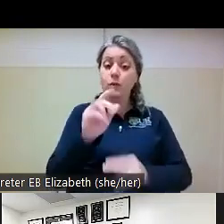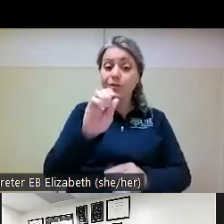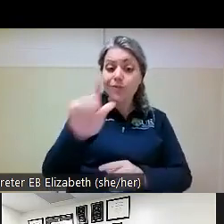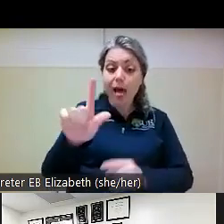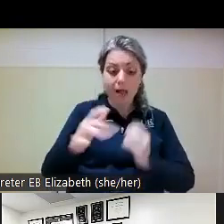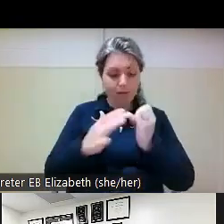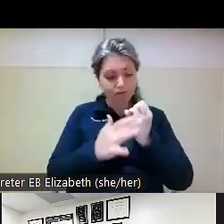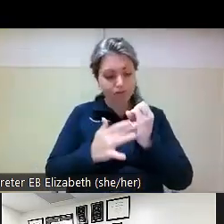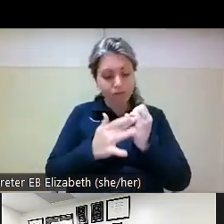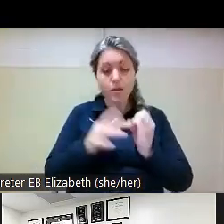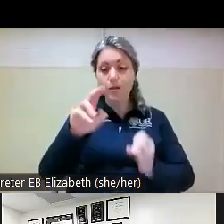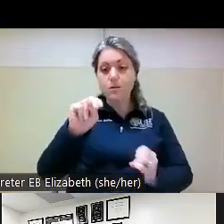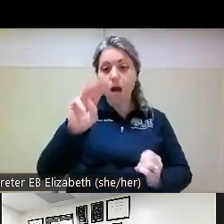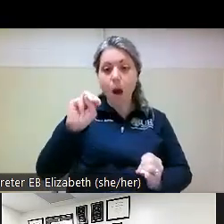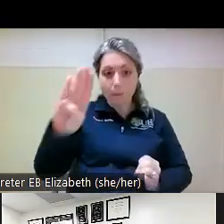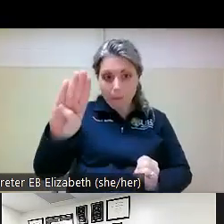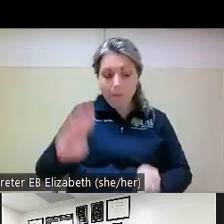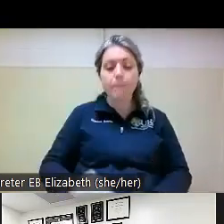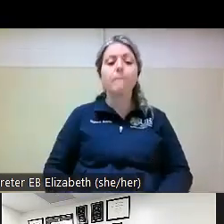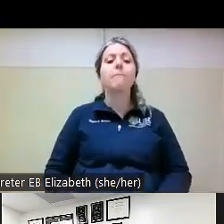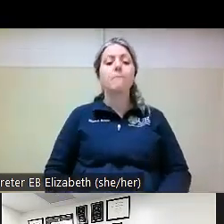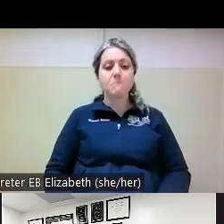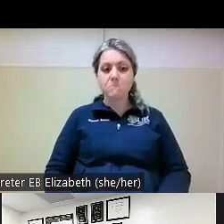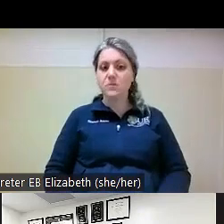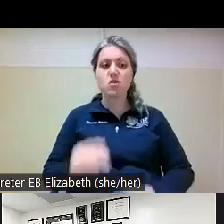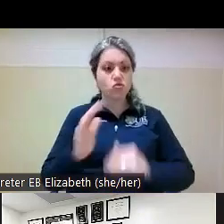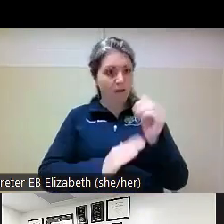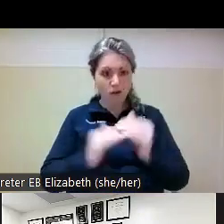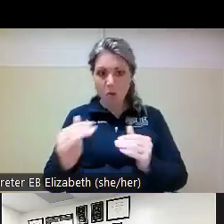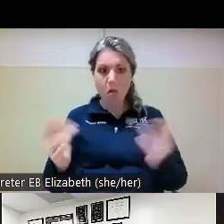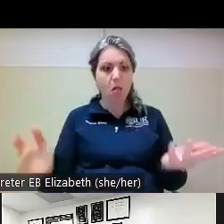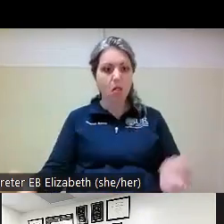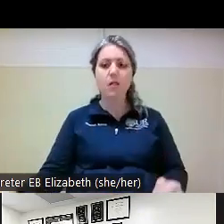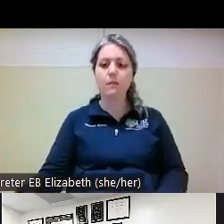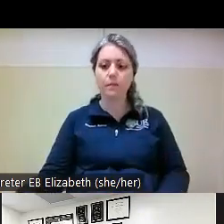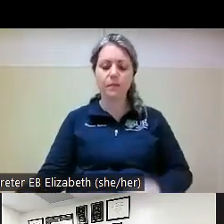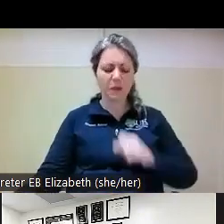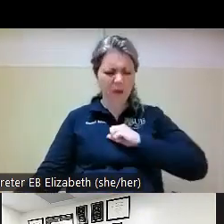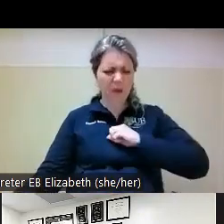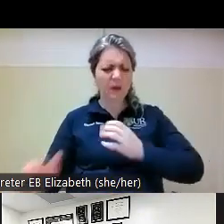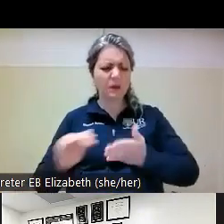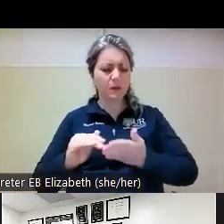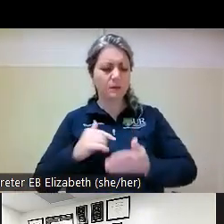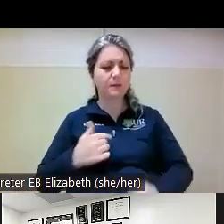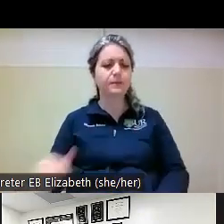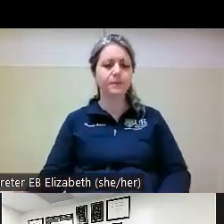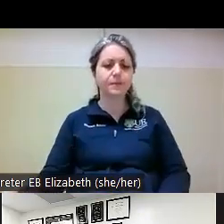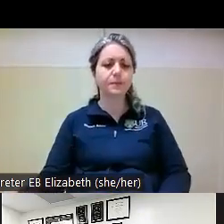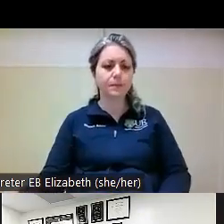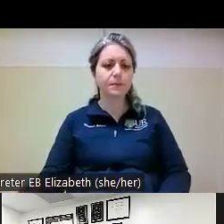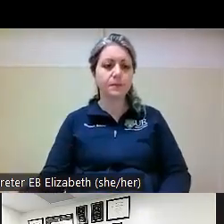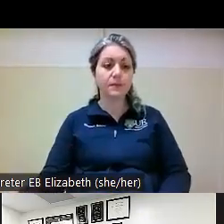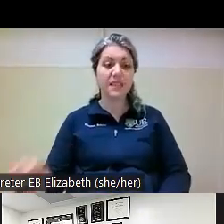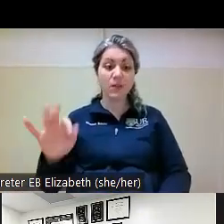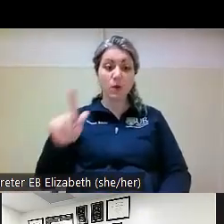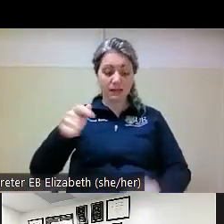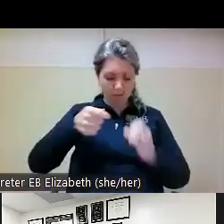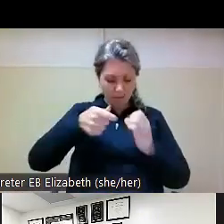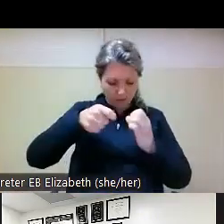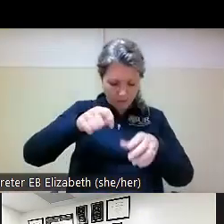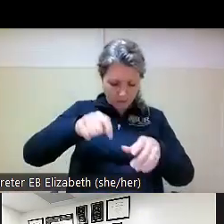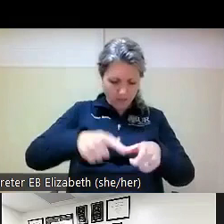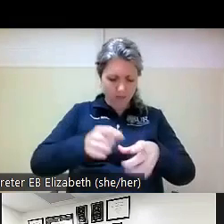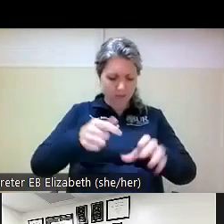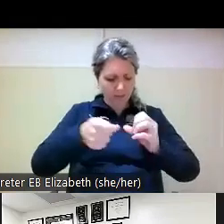for your comfort. Excuse me. Excuse me. And if you need a biopsy, it would be done during the